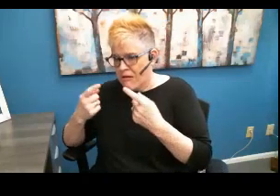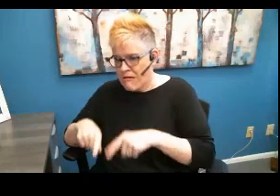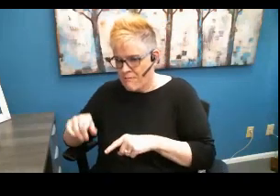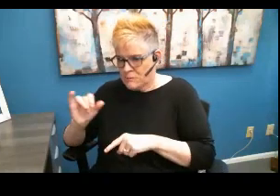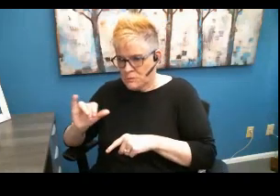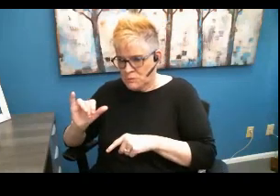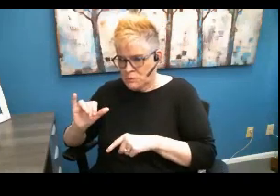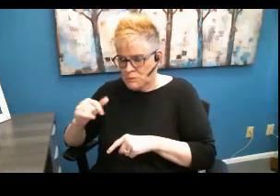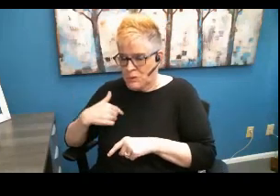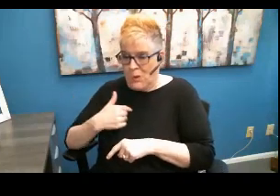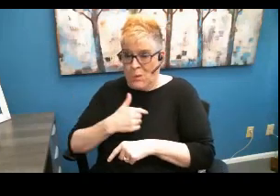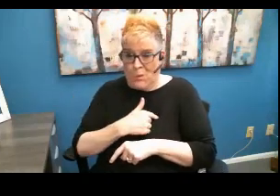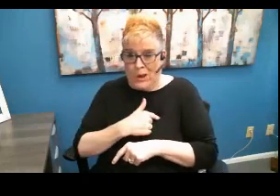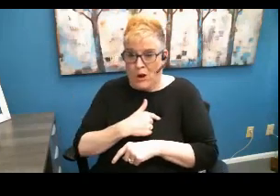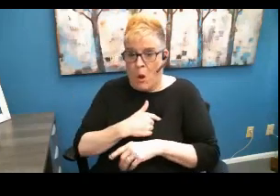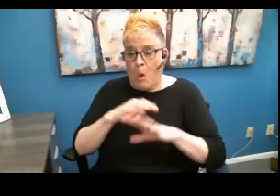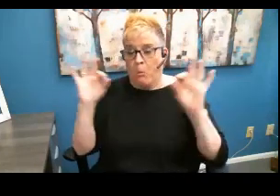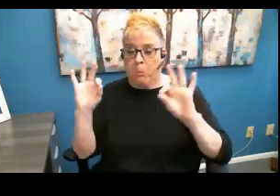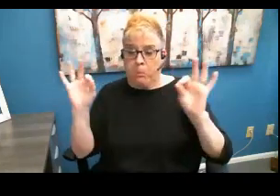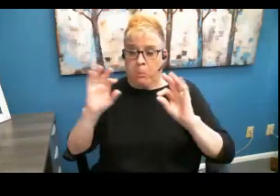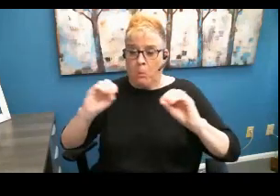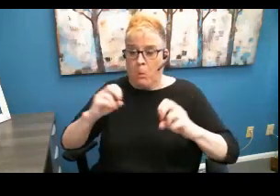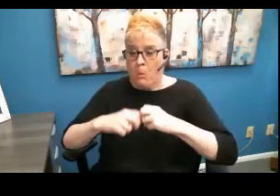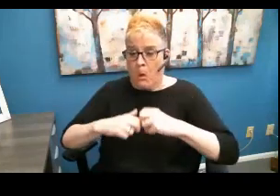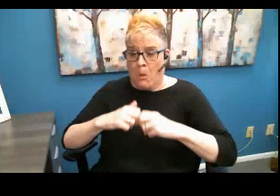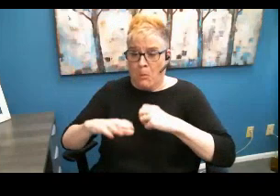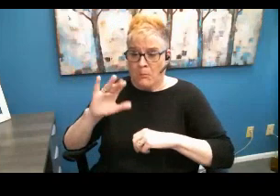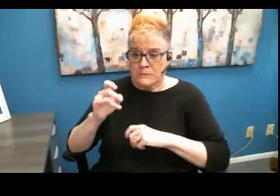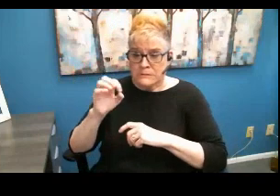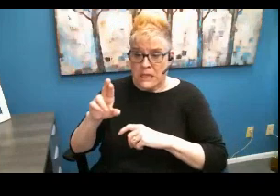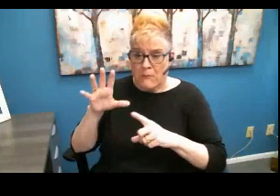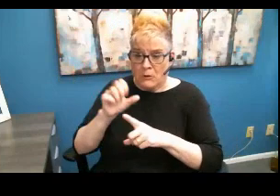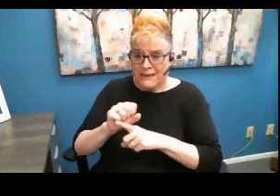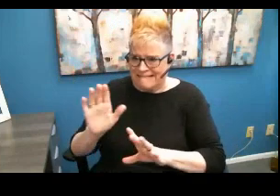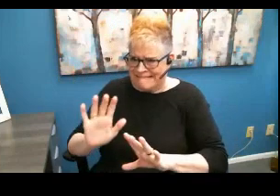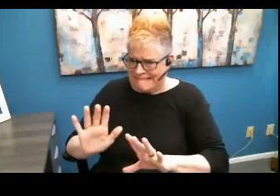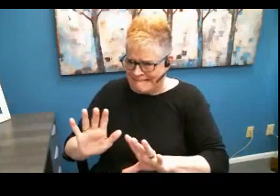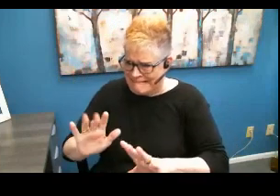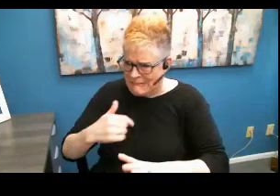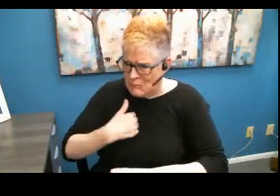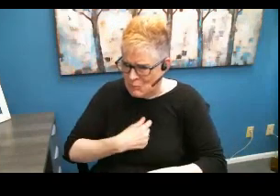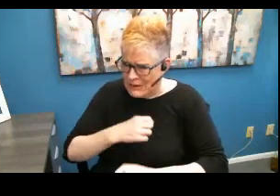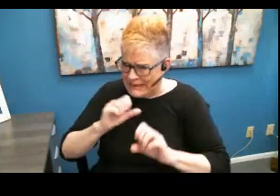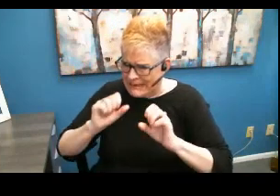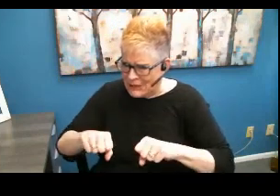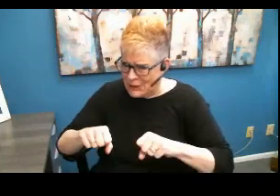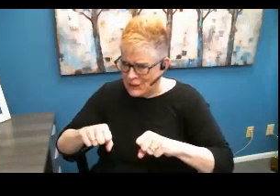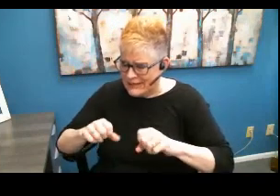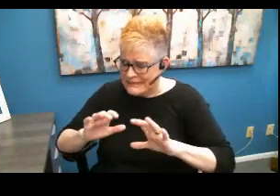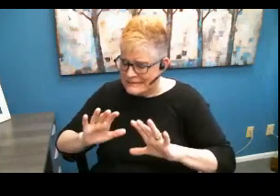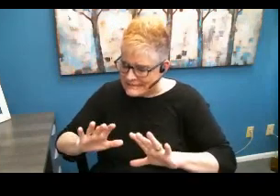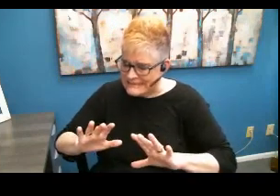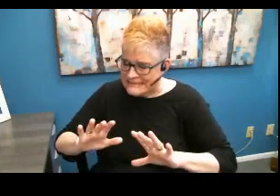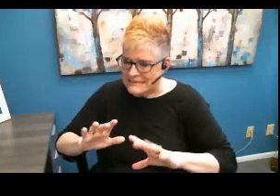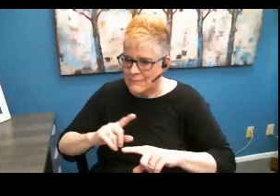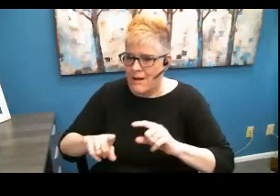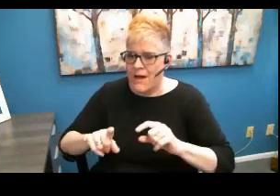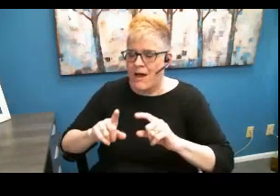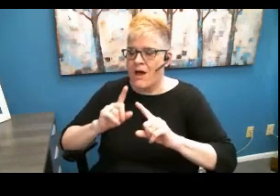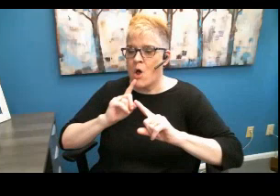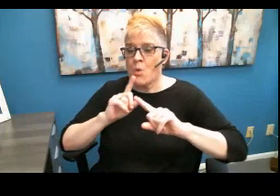immune to a cyber attack by any means. It would certainly complicate some things if our systems were down, but that doesn't mean we can't respond